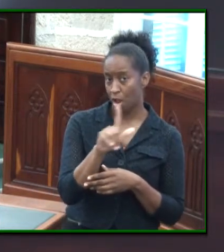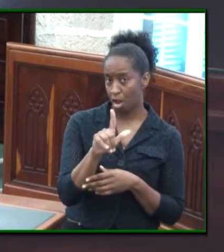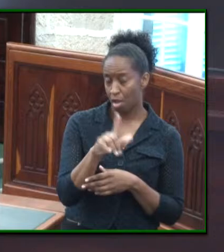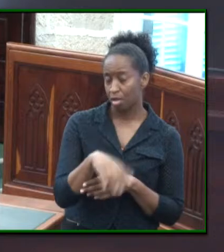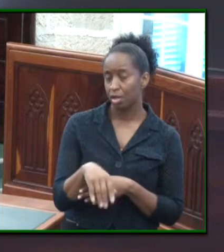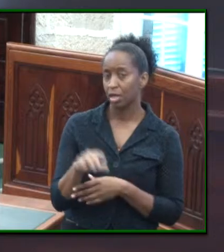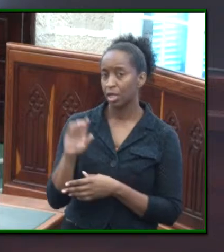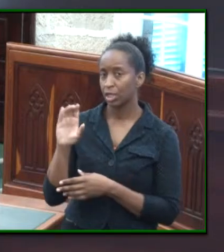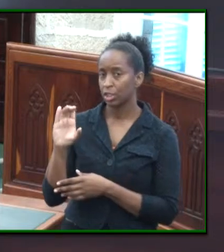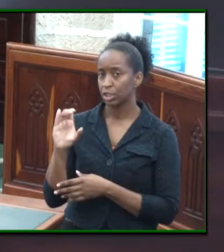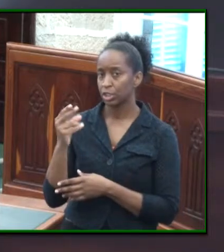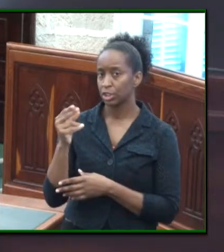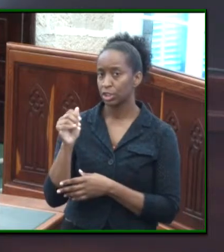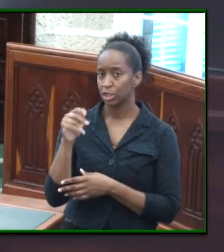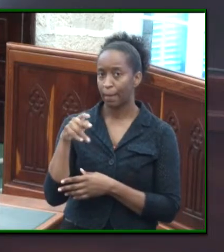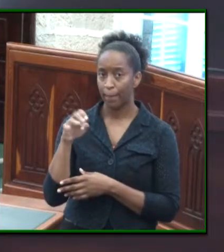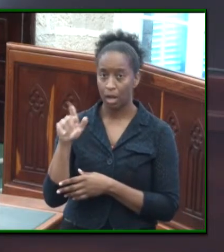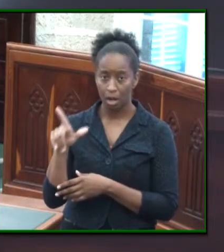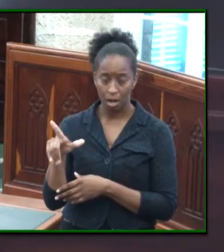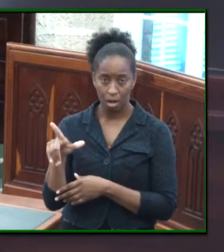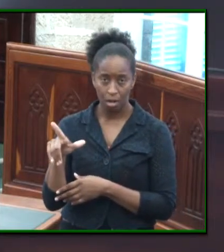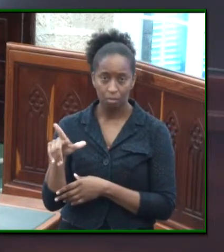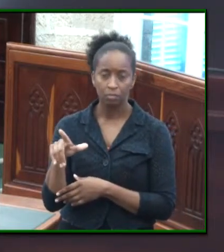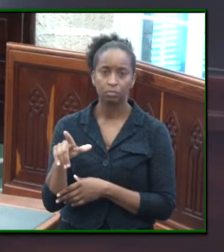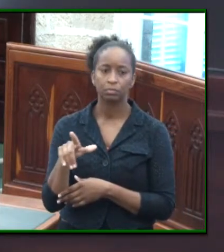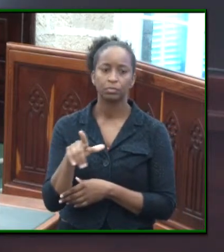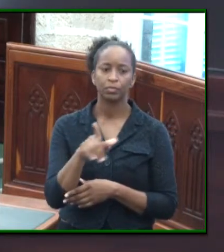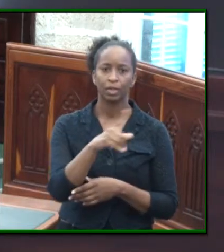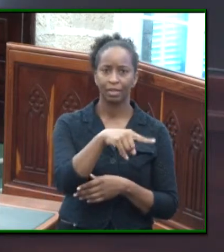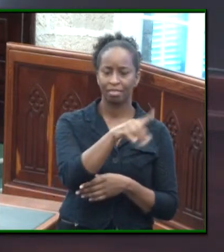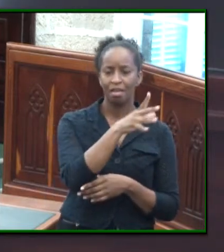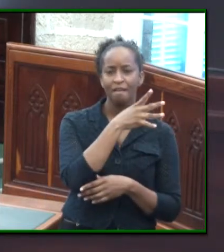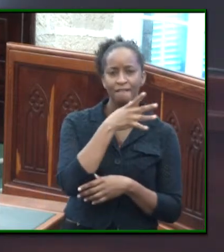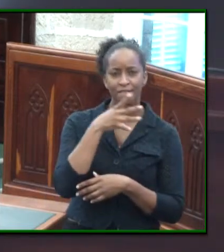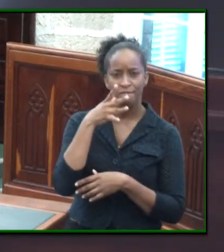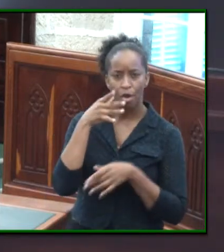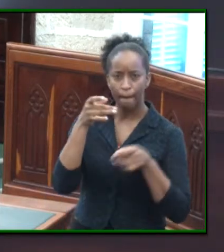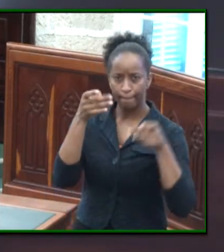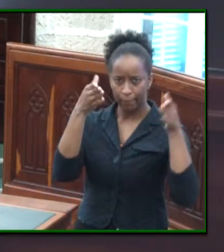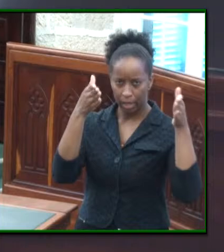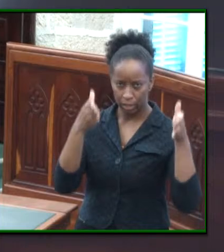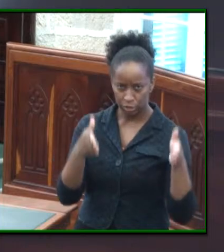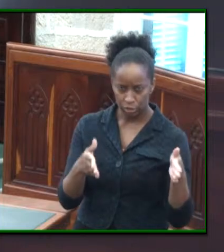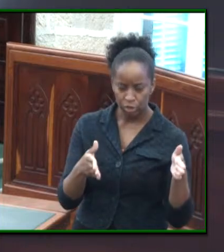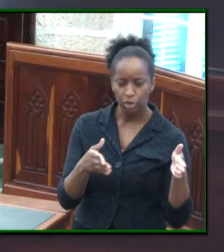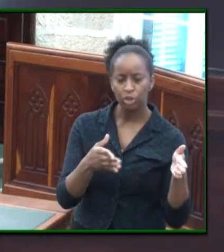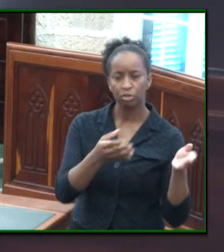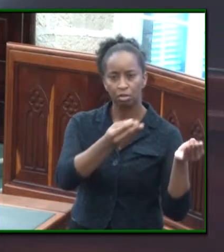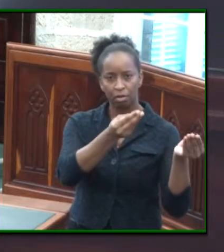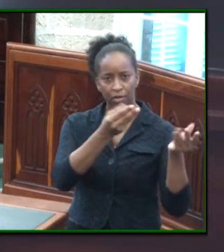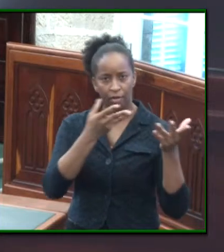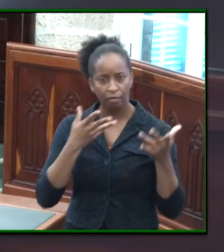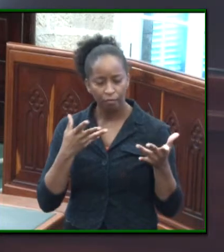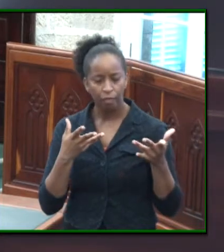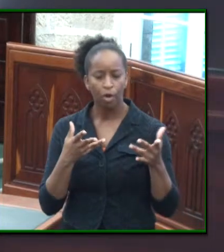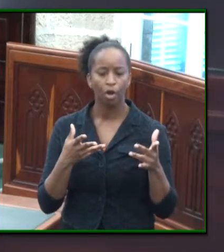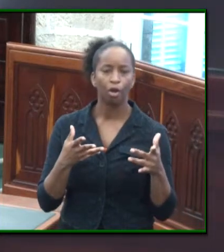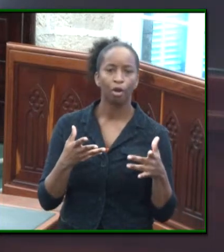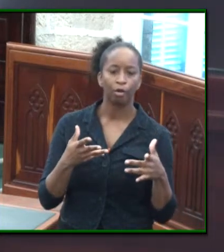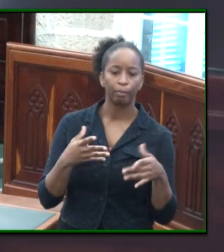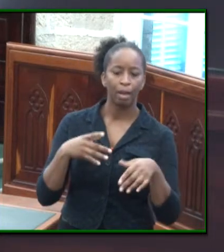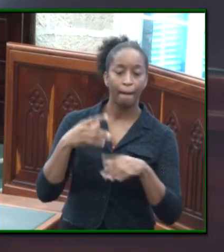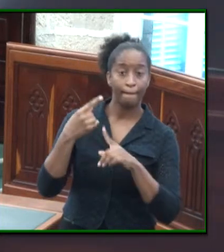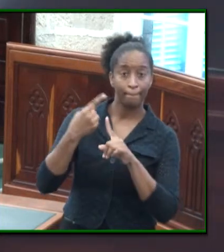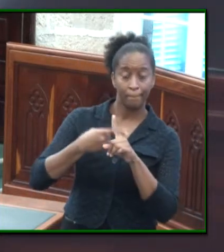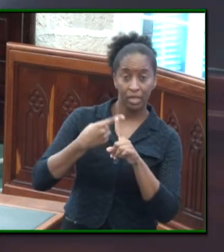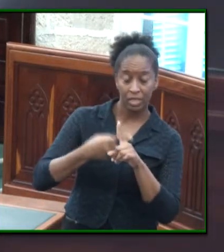planting season, reaping season, and such like. So we use that information to plan our resources,